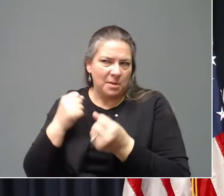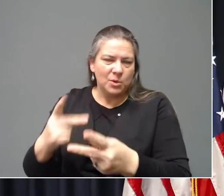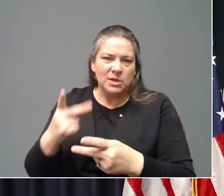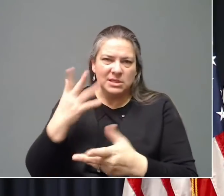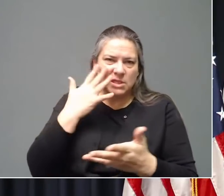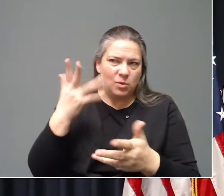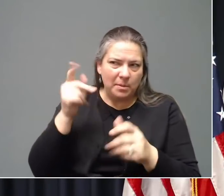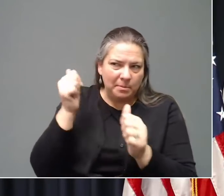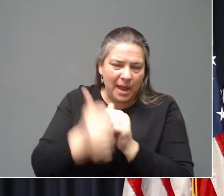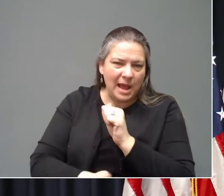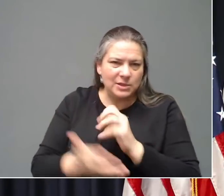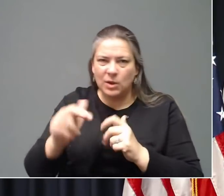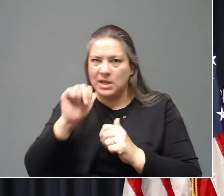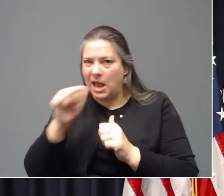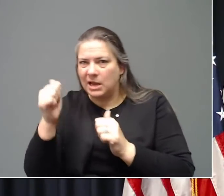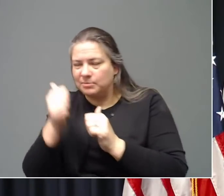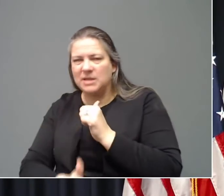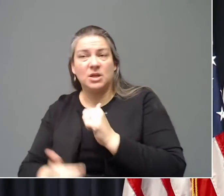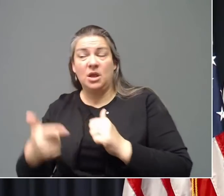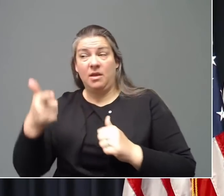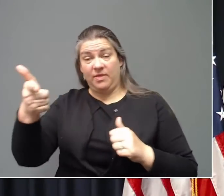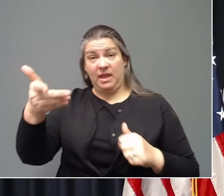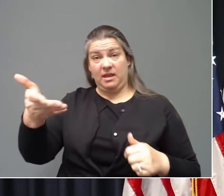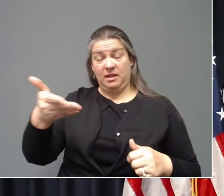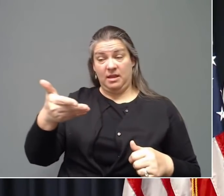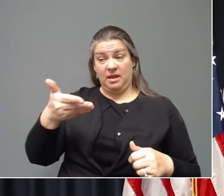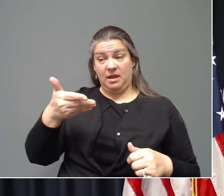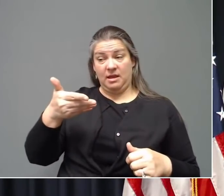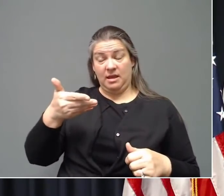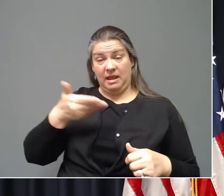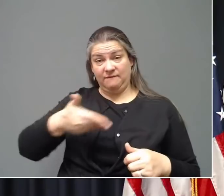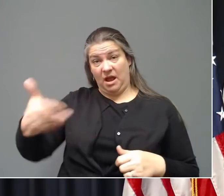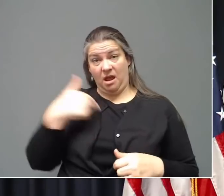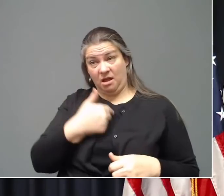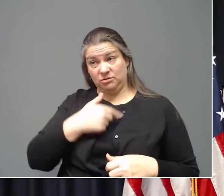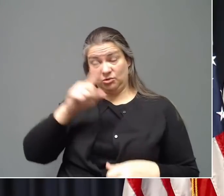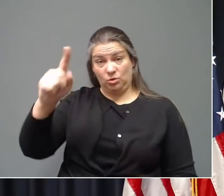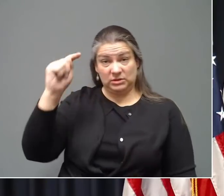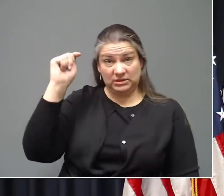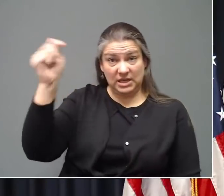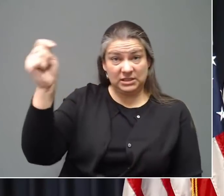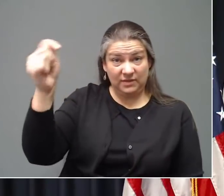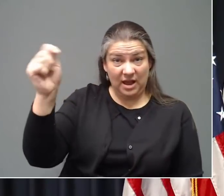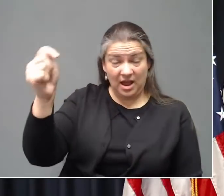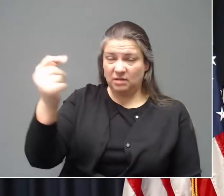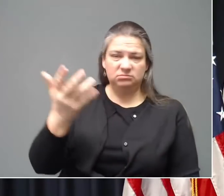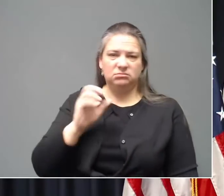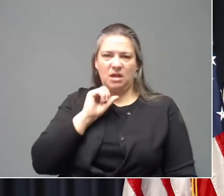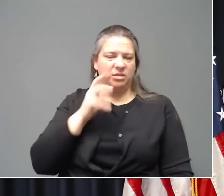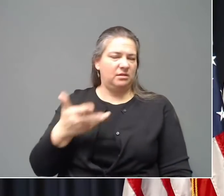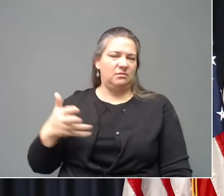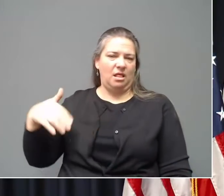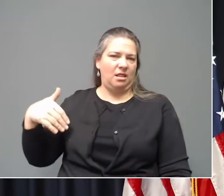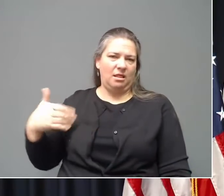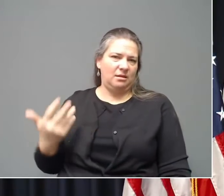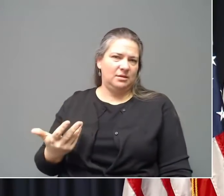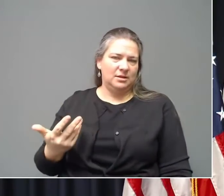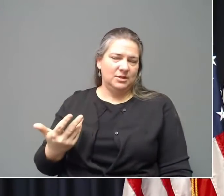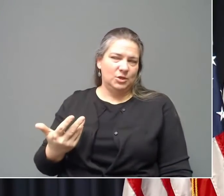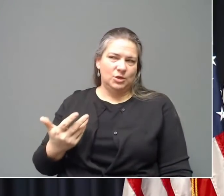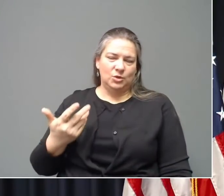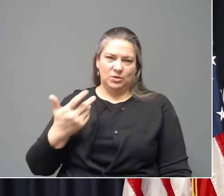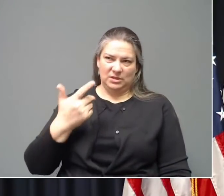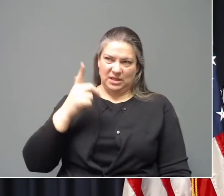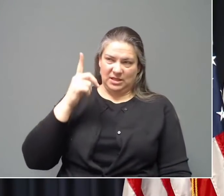been invited to testify on bills that tear powers away from the governor. So it really raises the question of, did you